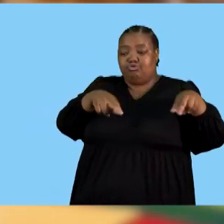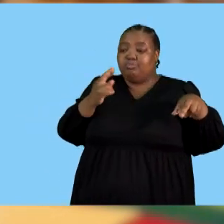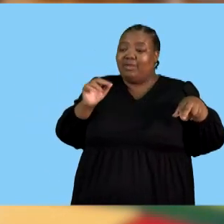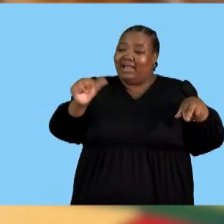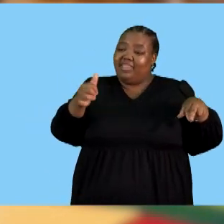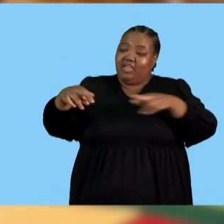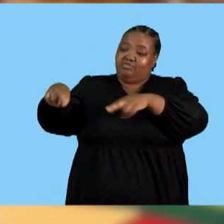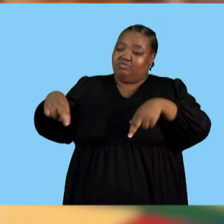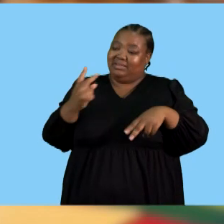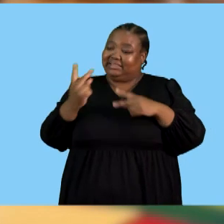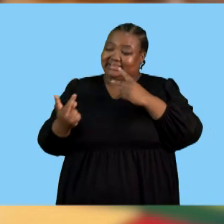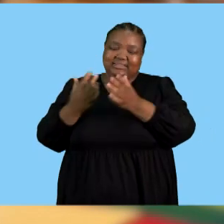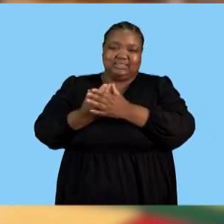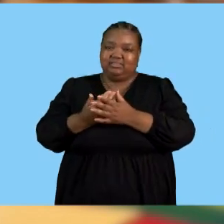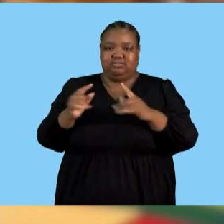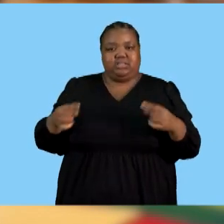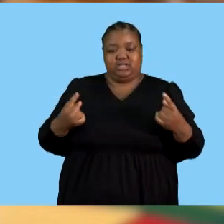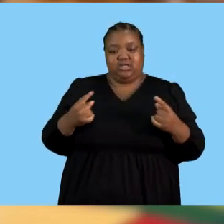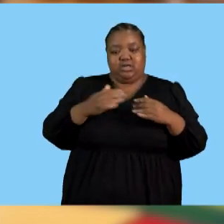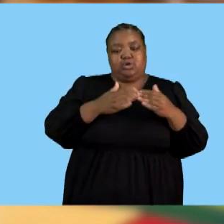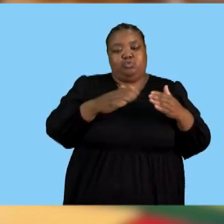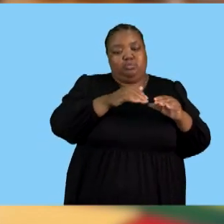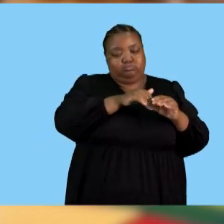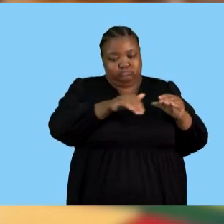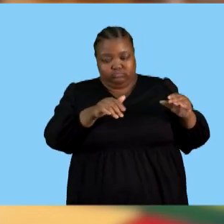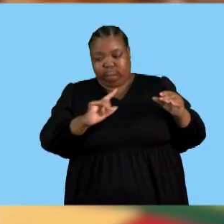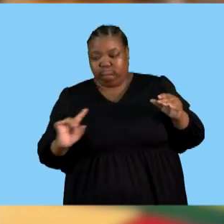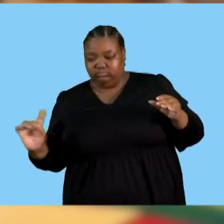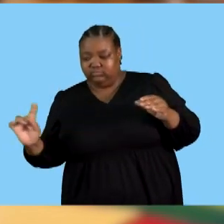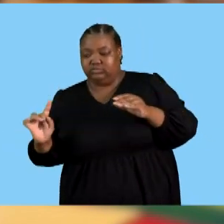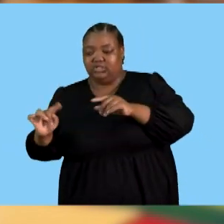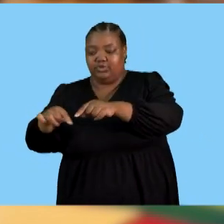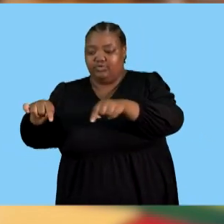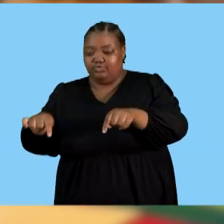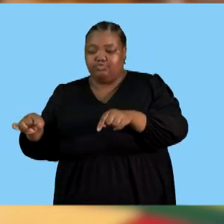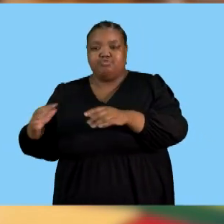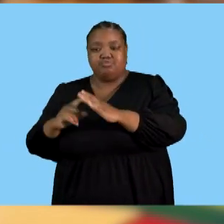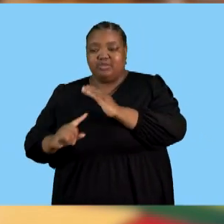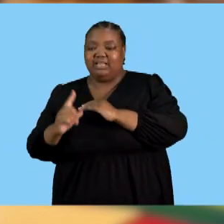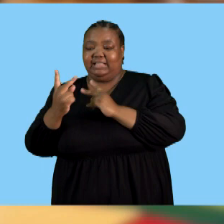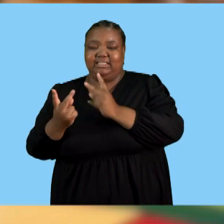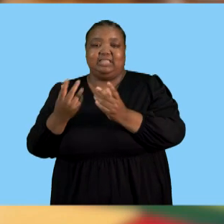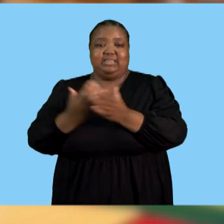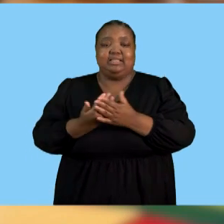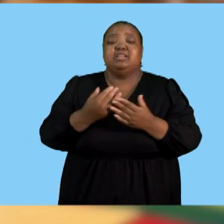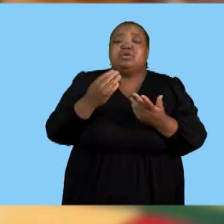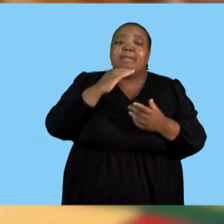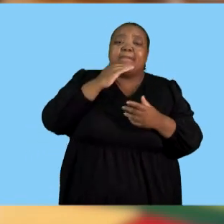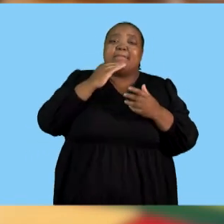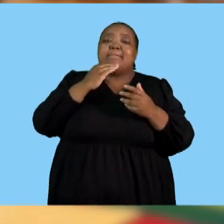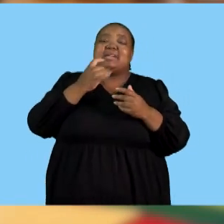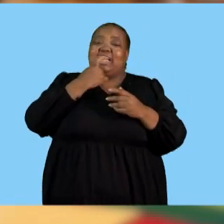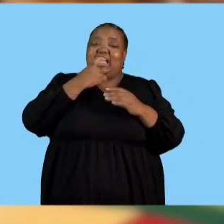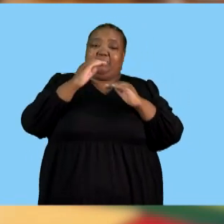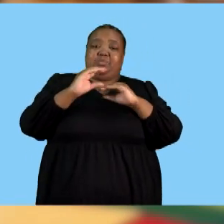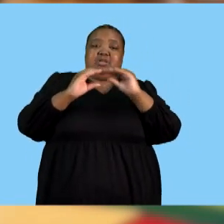out of the door so that you can be able to see them, unless if that wall was made of glass, then you can be able to see through the wall. However, if it's brick